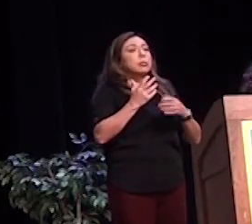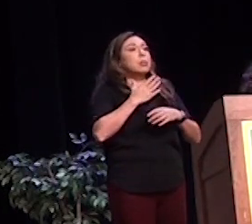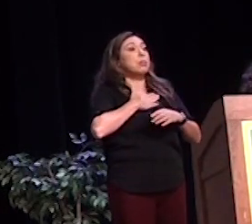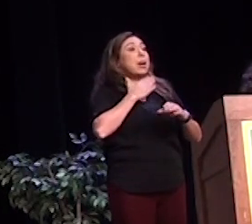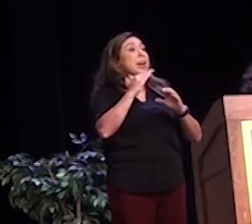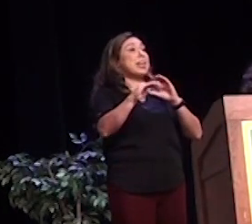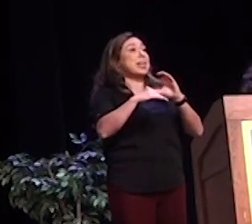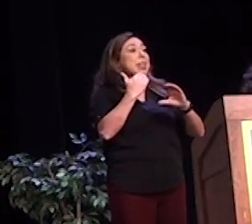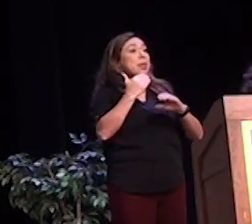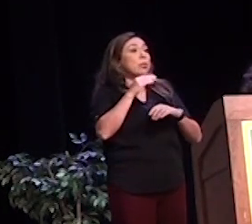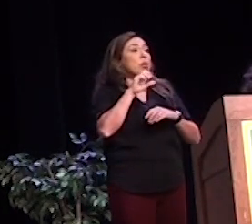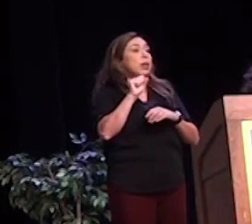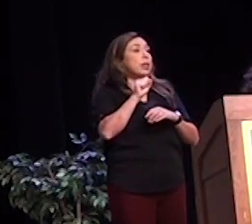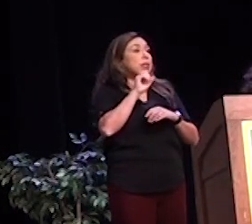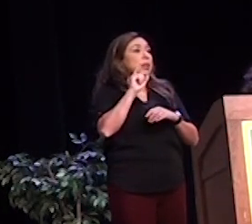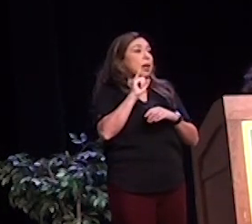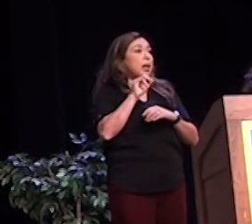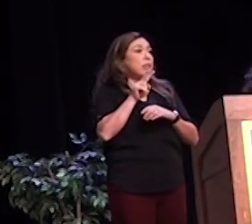my email is